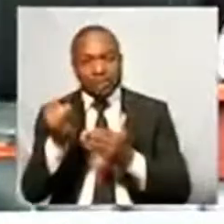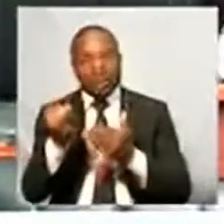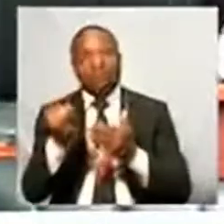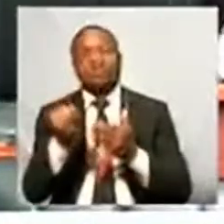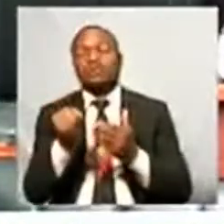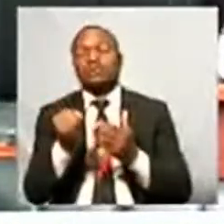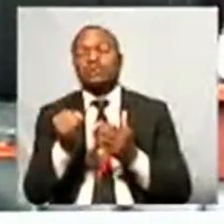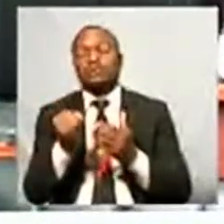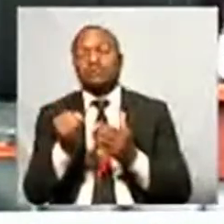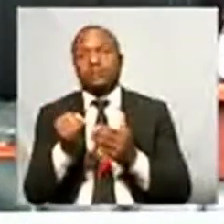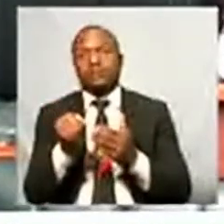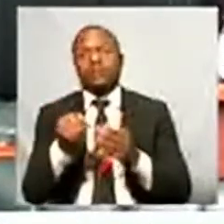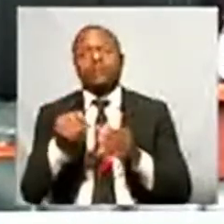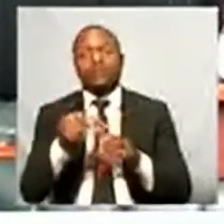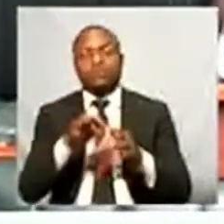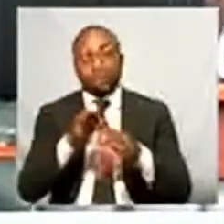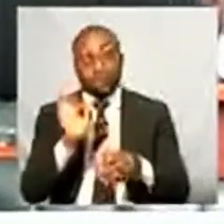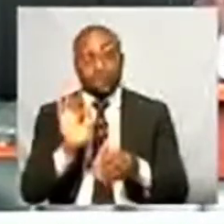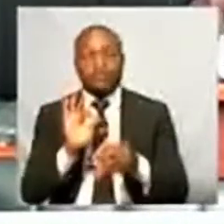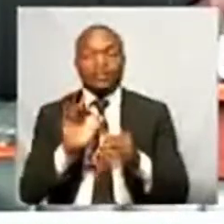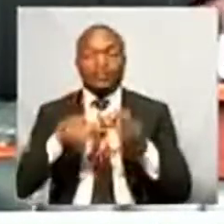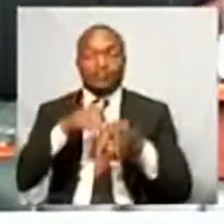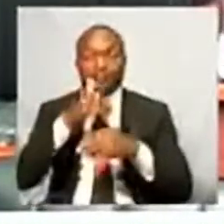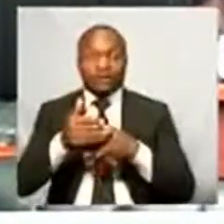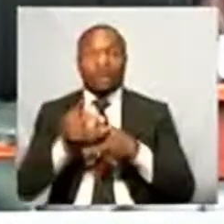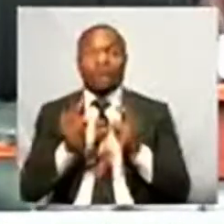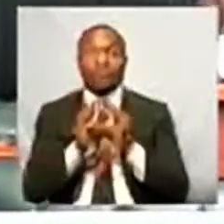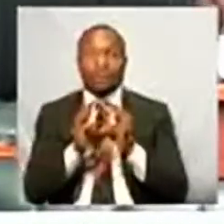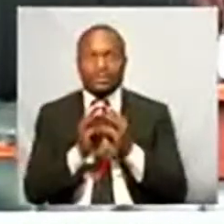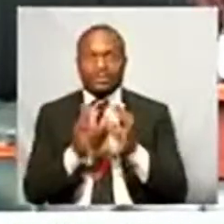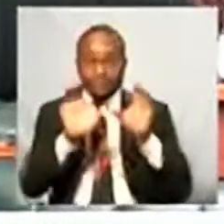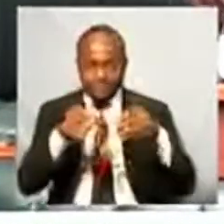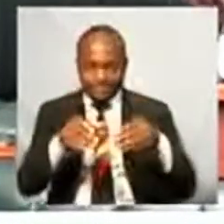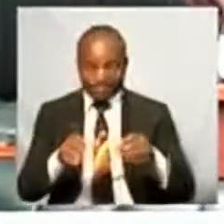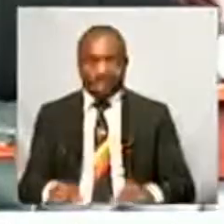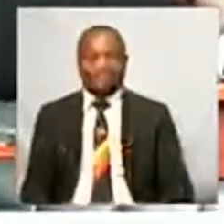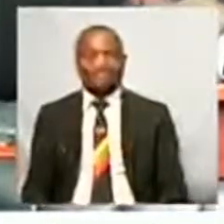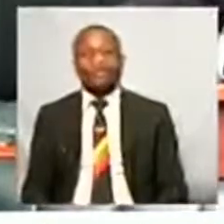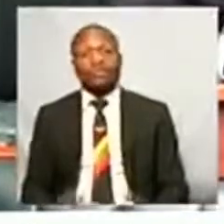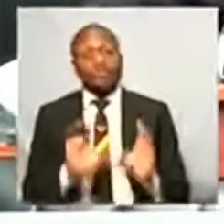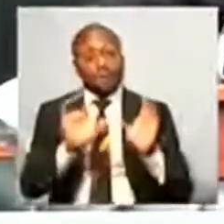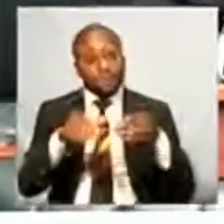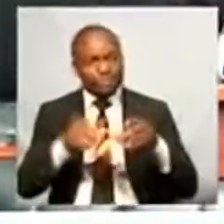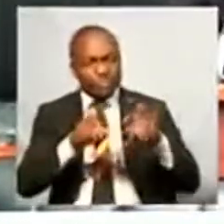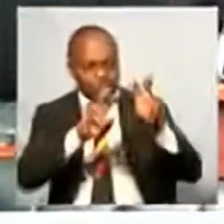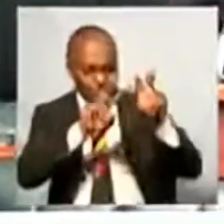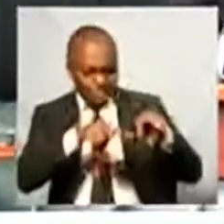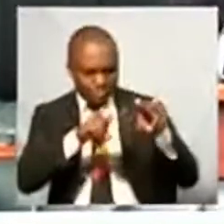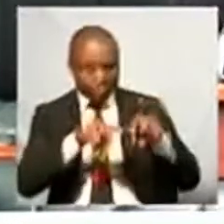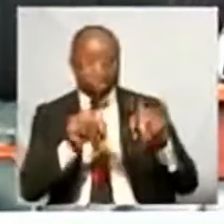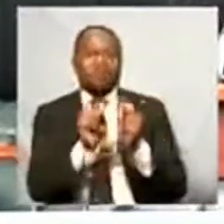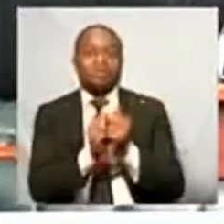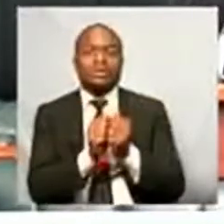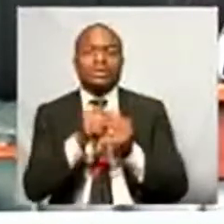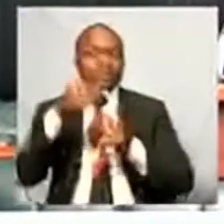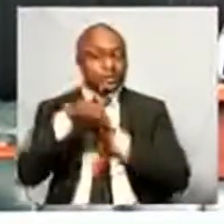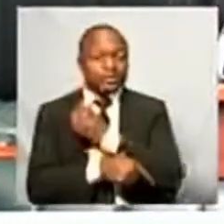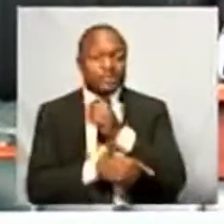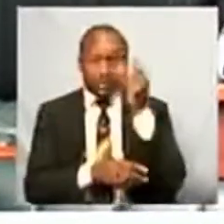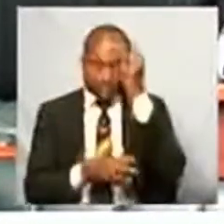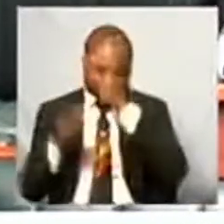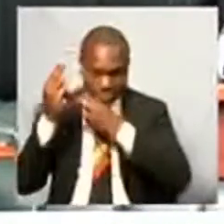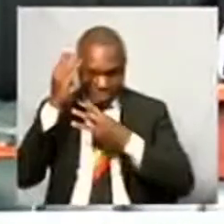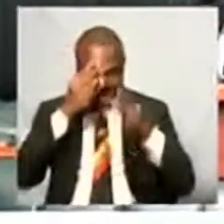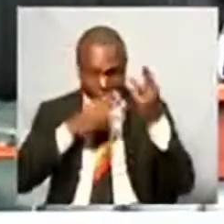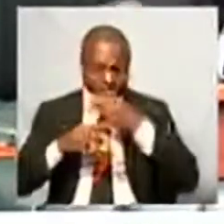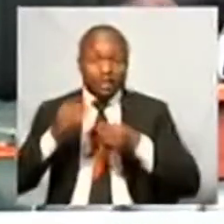the committee's deliberations. Madam Speaker, the committee observes with deep concern the